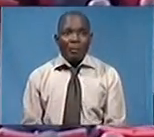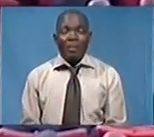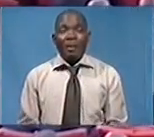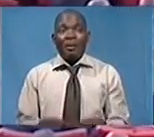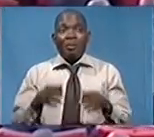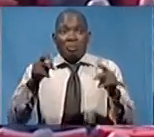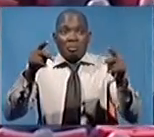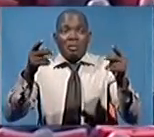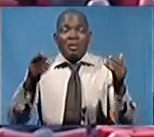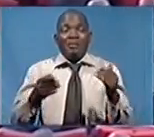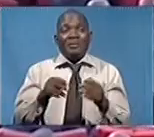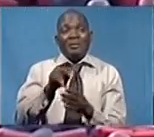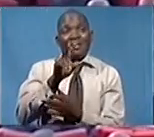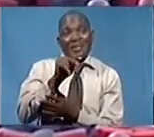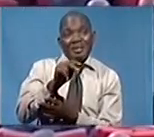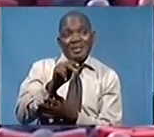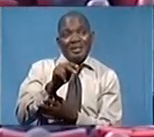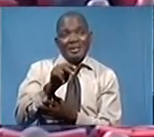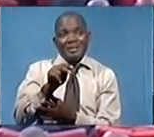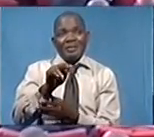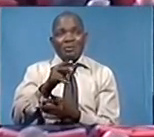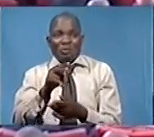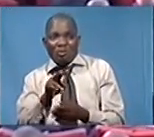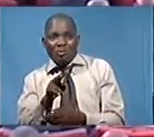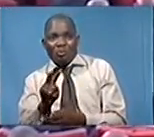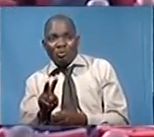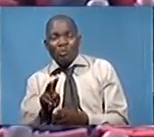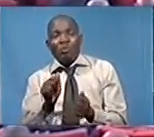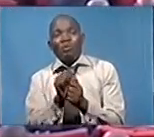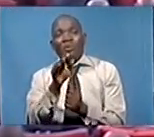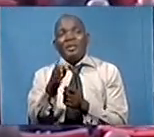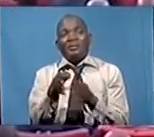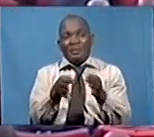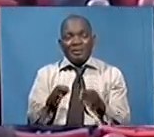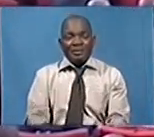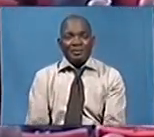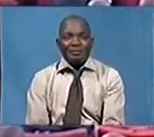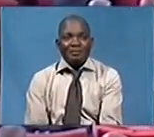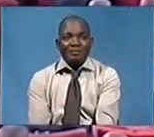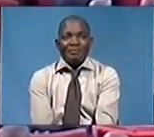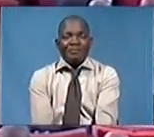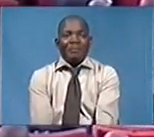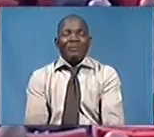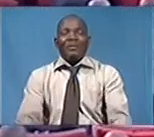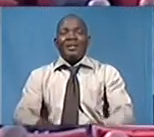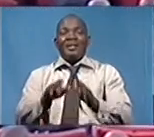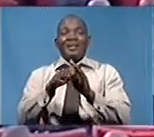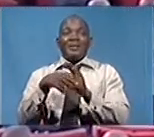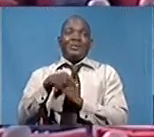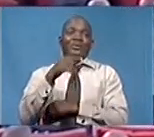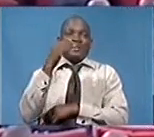read 32 together with the definition, then you'll find